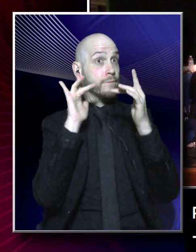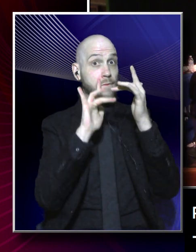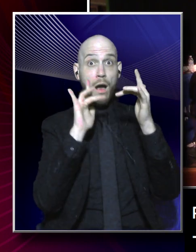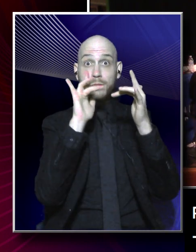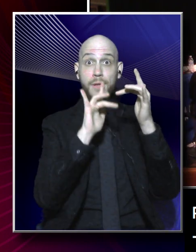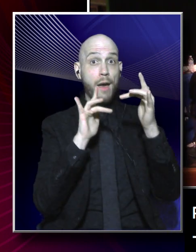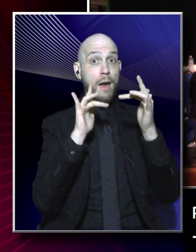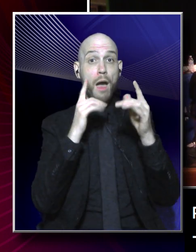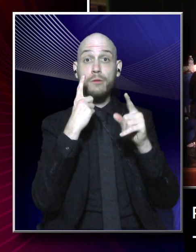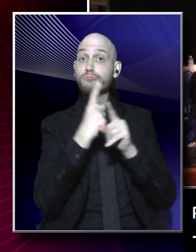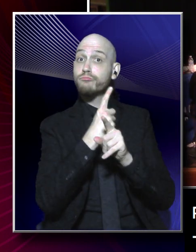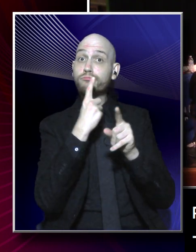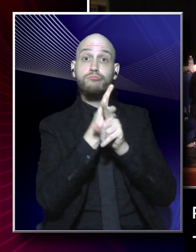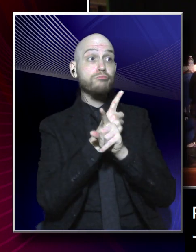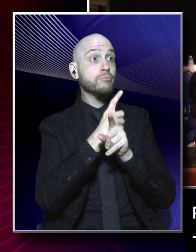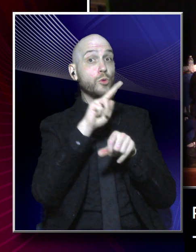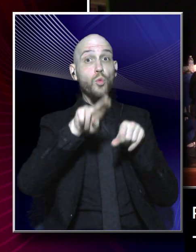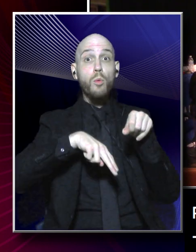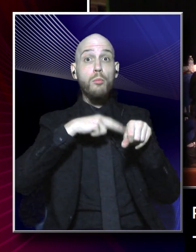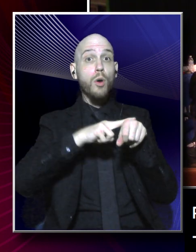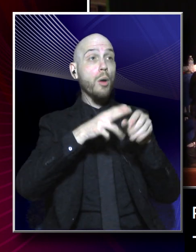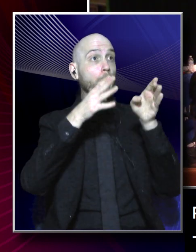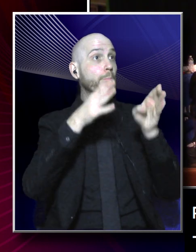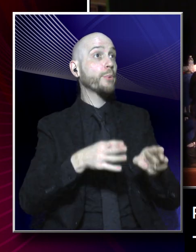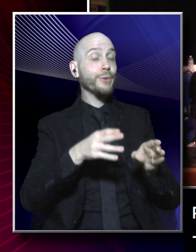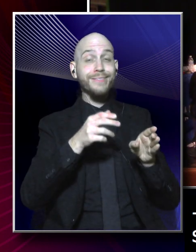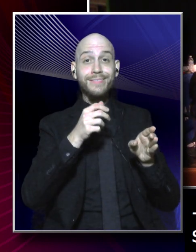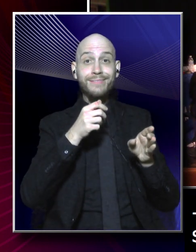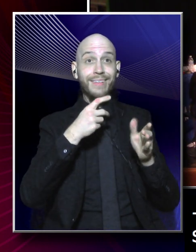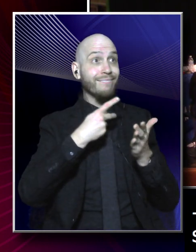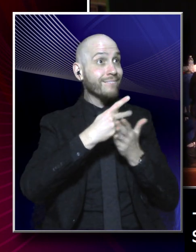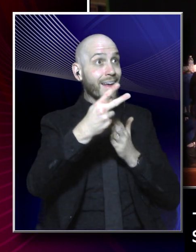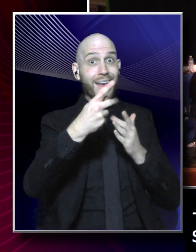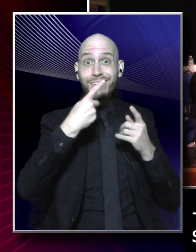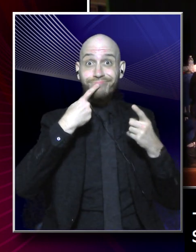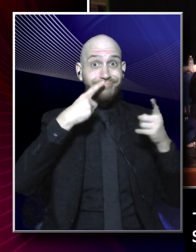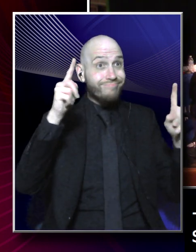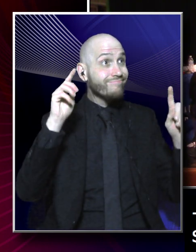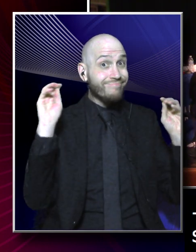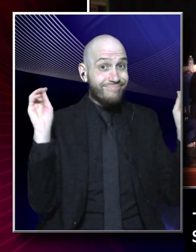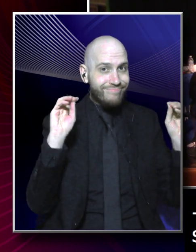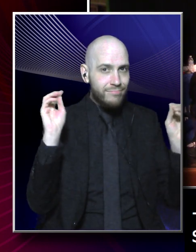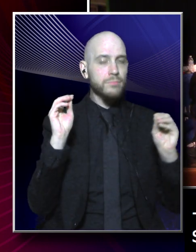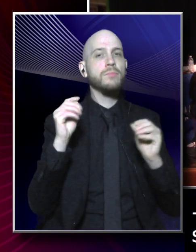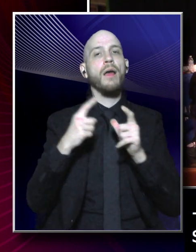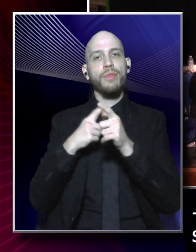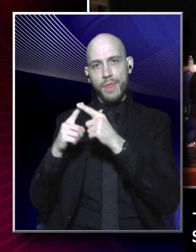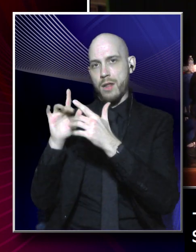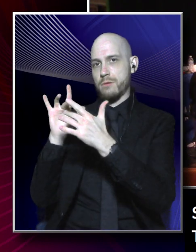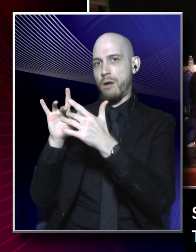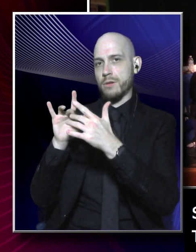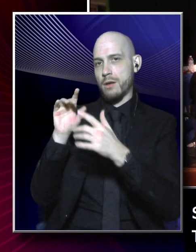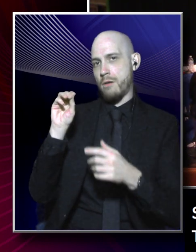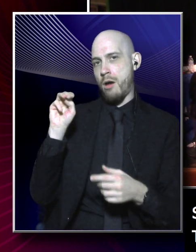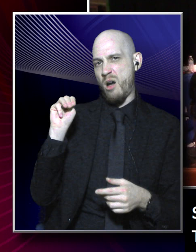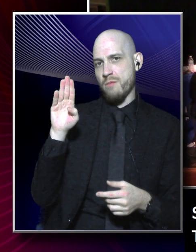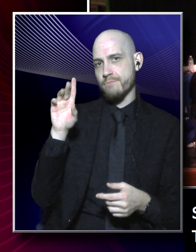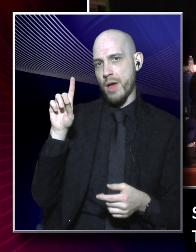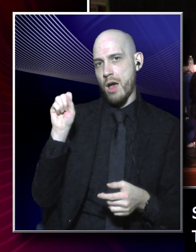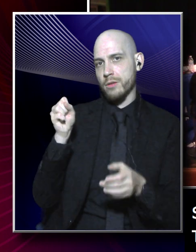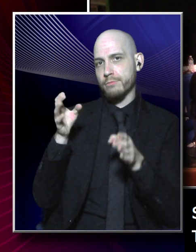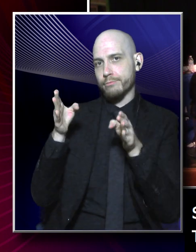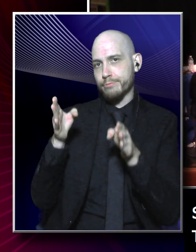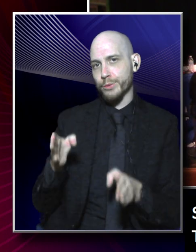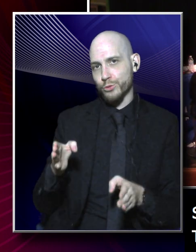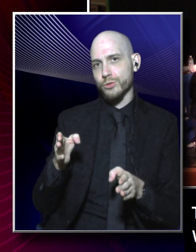normal channels, and then they come to you, not, I don't want to go to the administration, so I go to the Ombudsperson. So I would expect perhaps